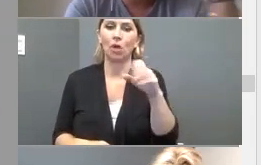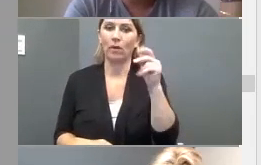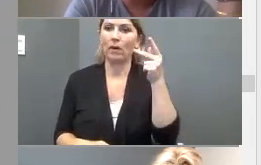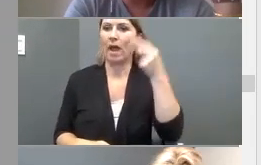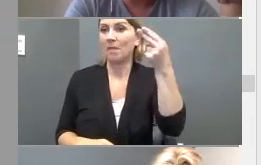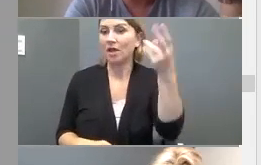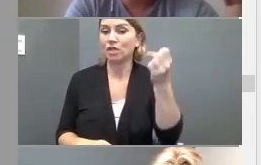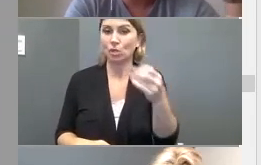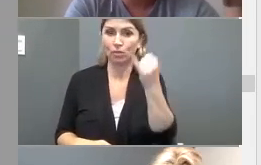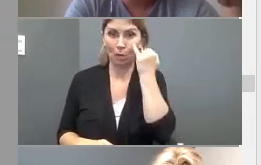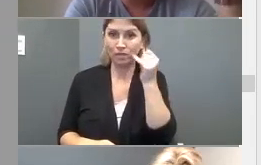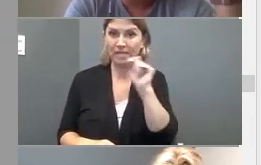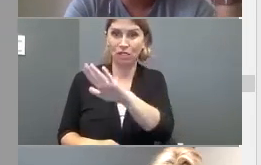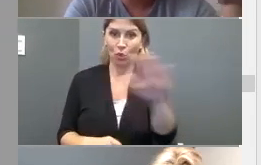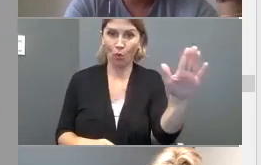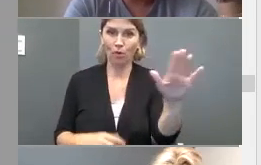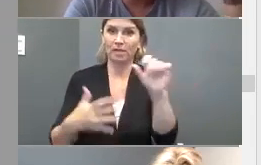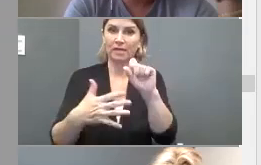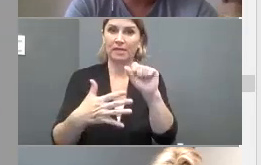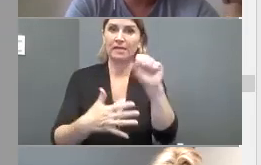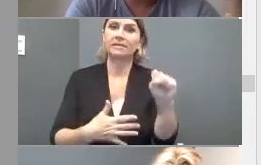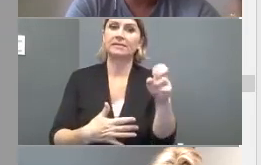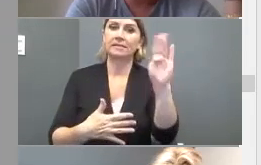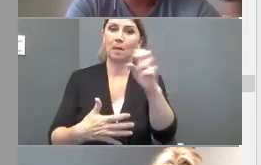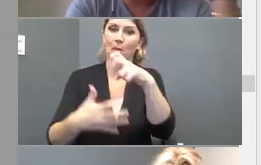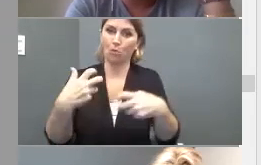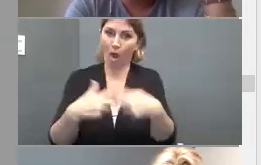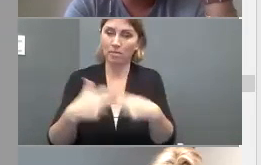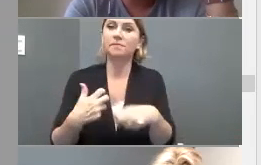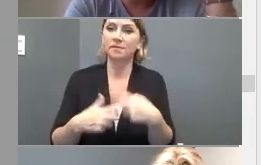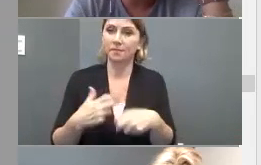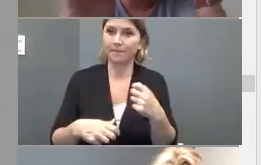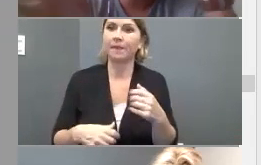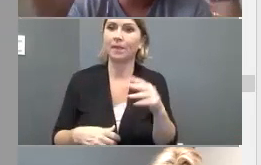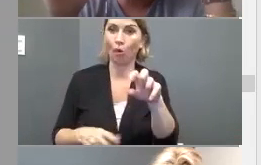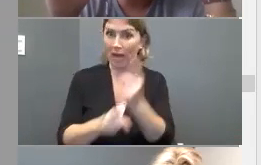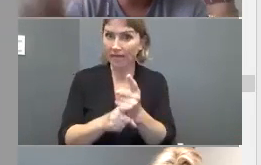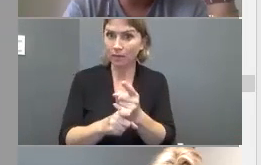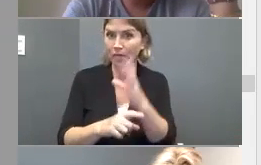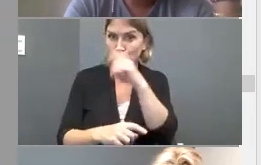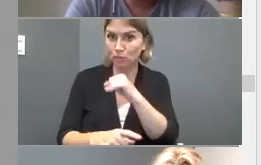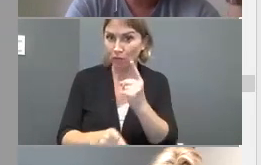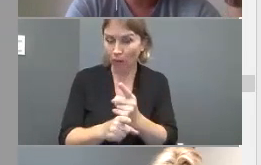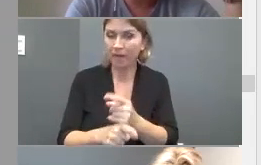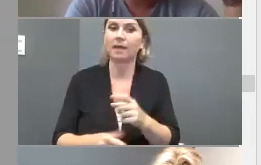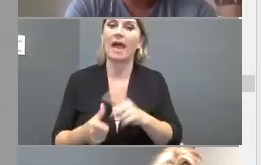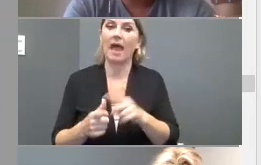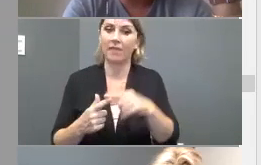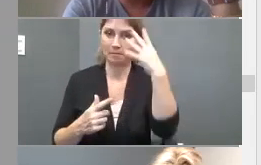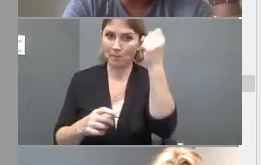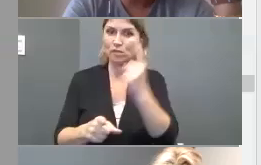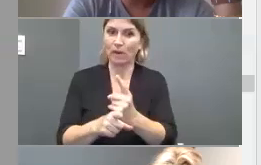your sub-problems, and that is the inductive process, assume that your sub-problems are correct and correctly analyzed. Then